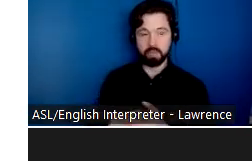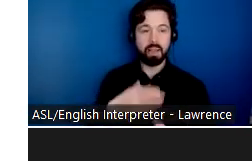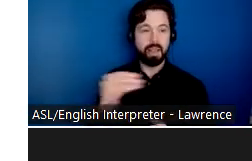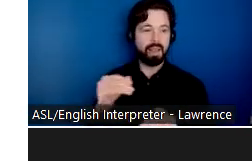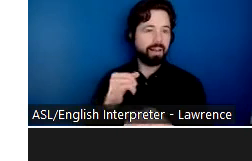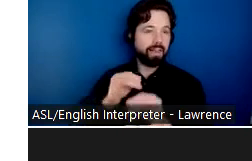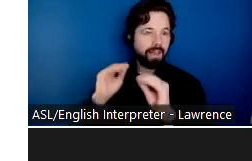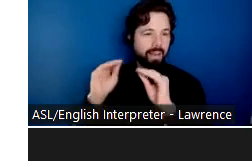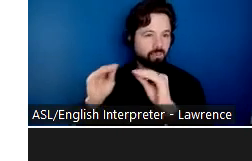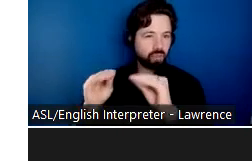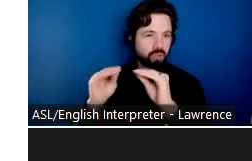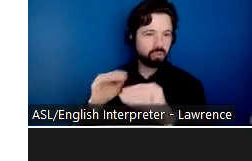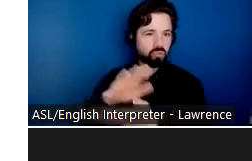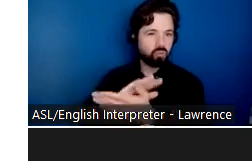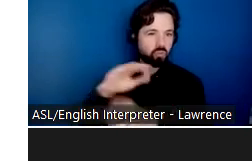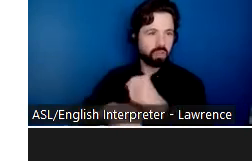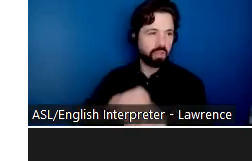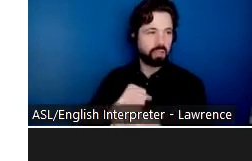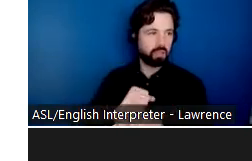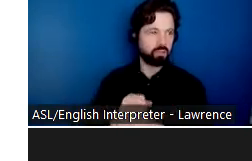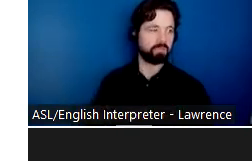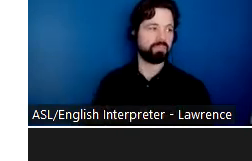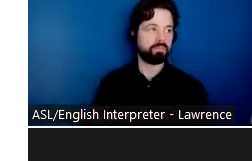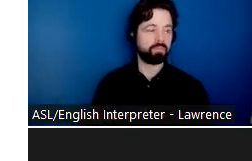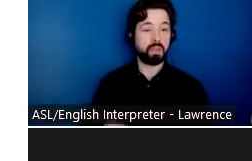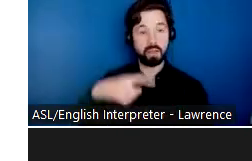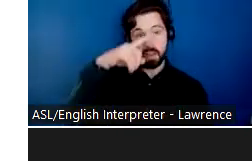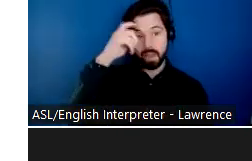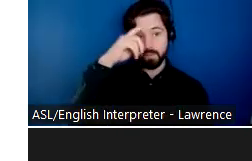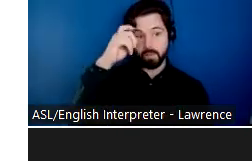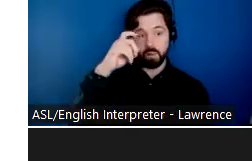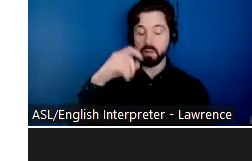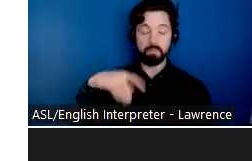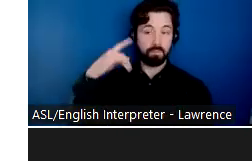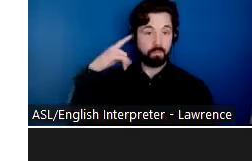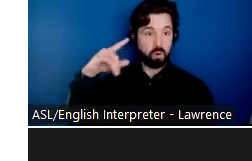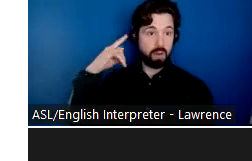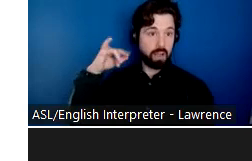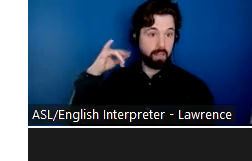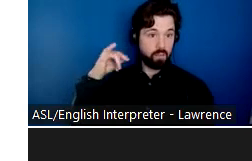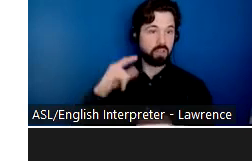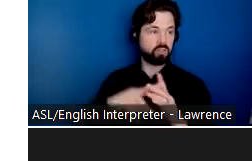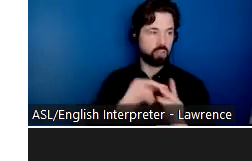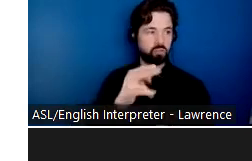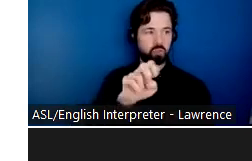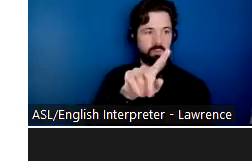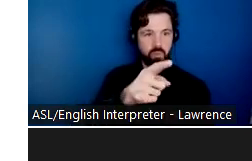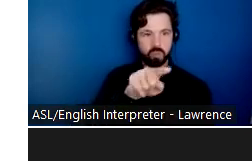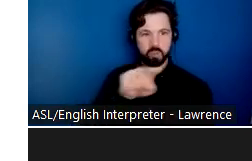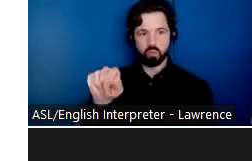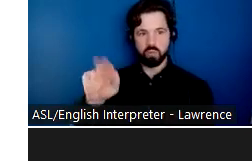year. For California, the summer operational period is June 1st through August